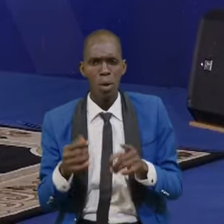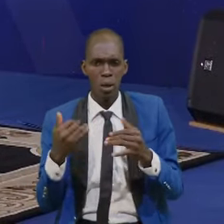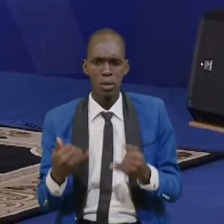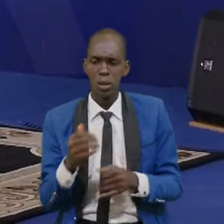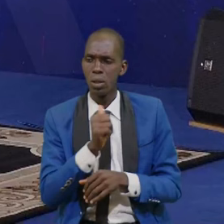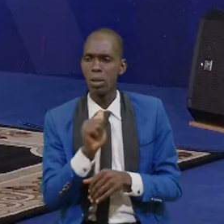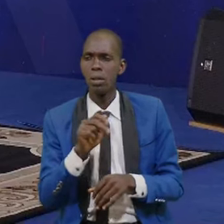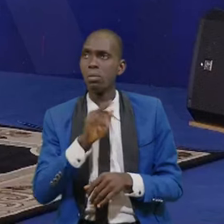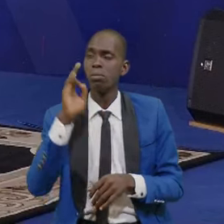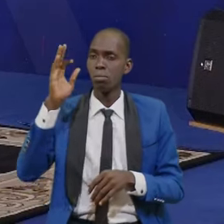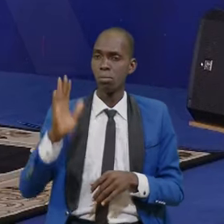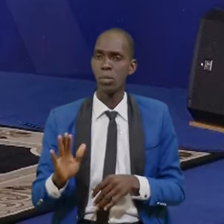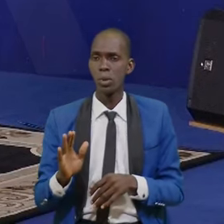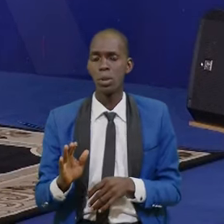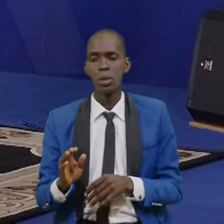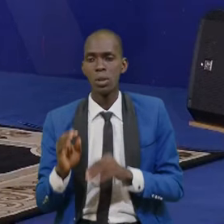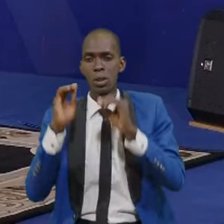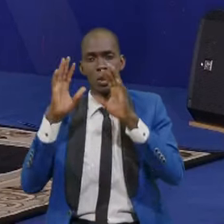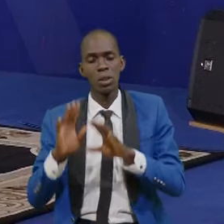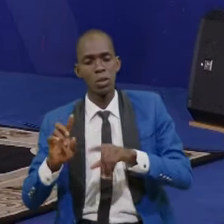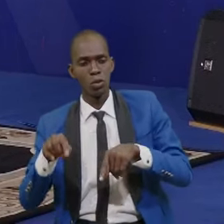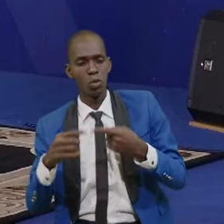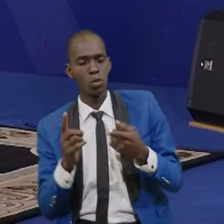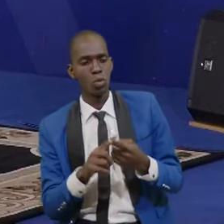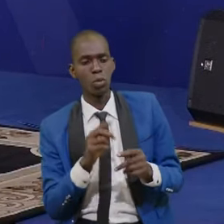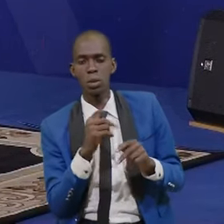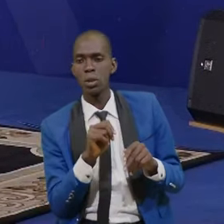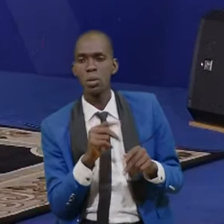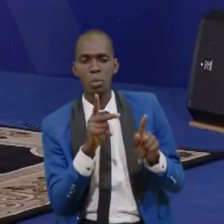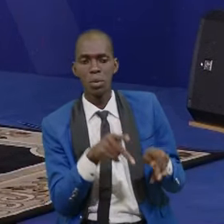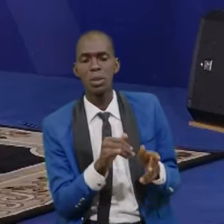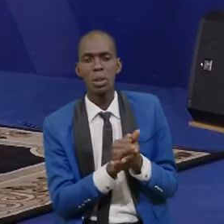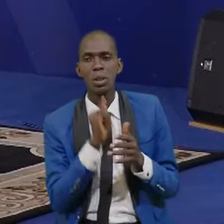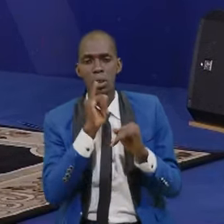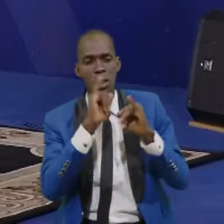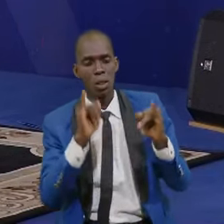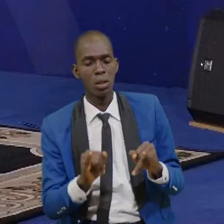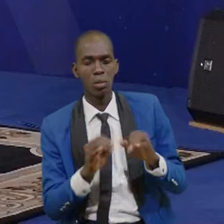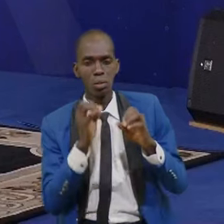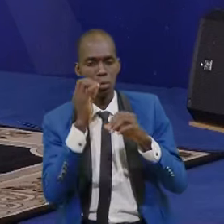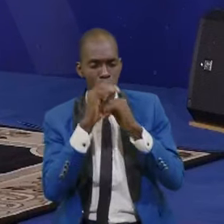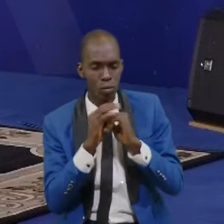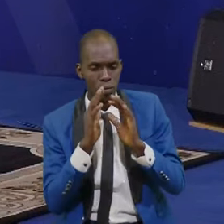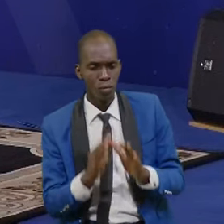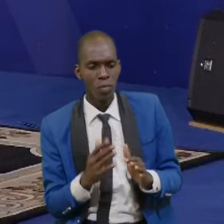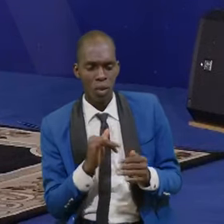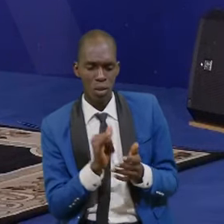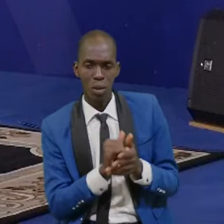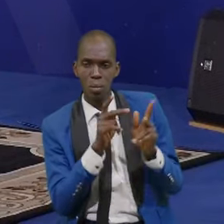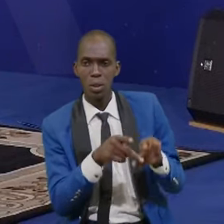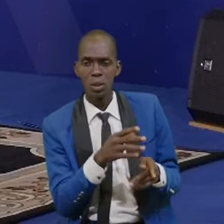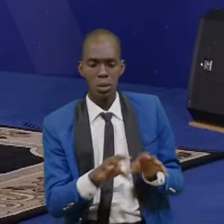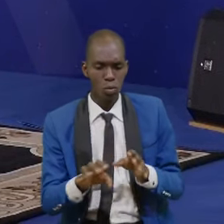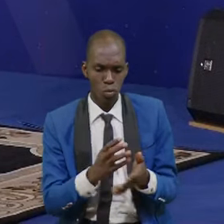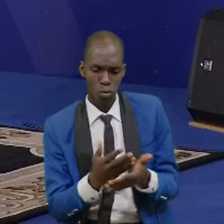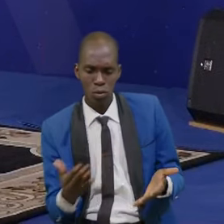them, and the man there doing something on the ground and giving you something to eat and